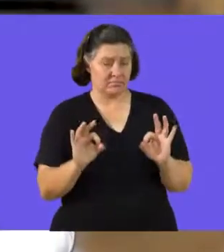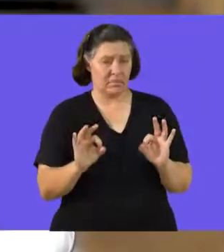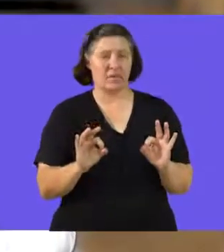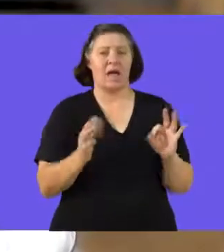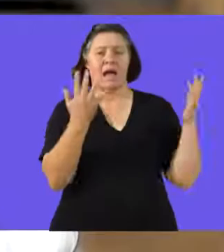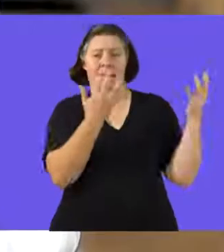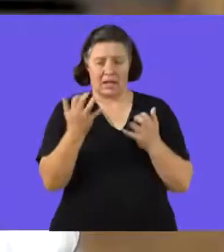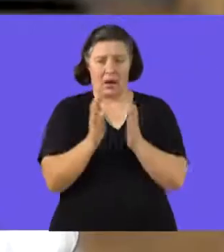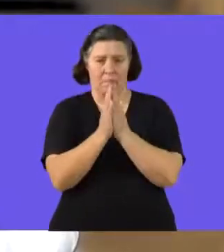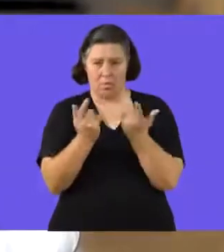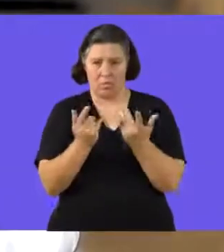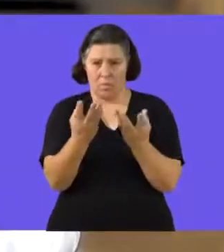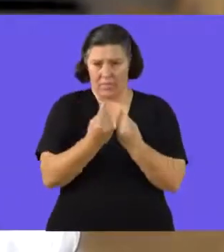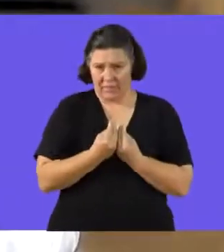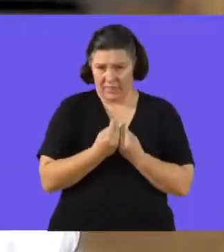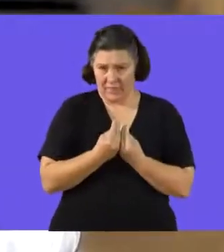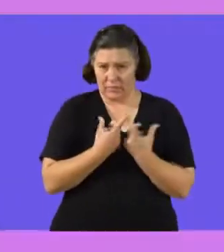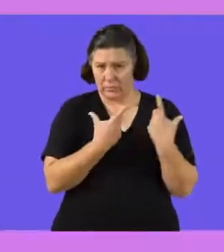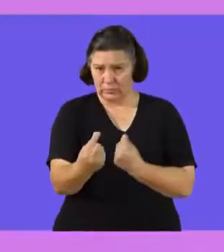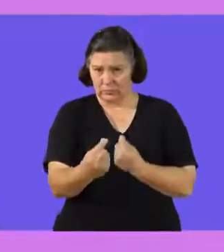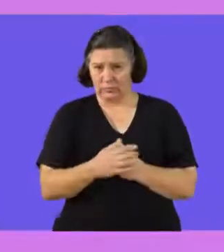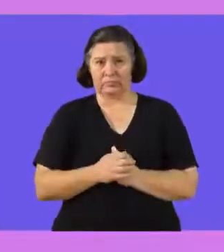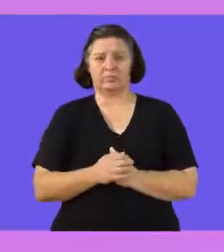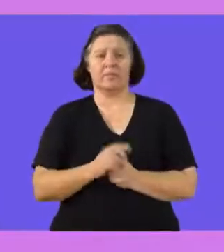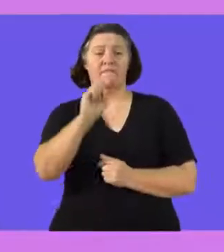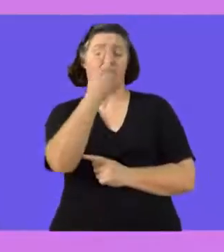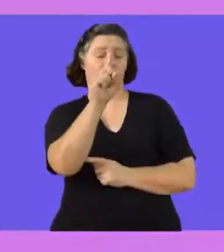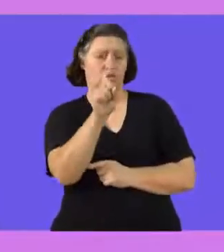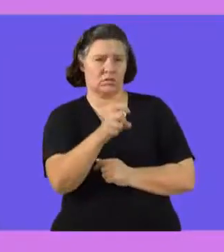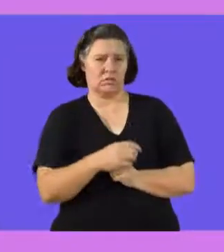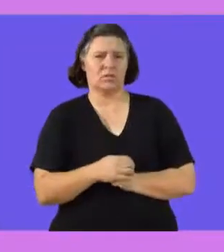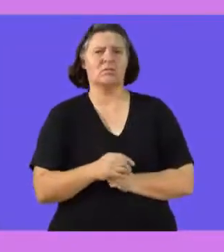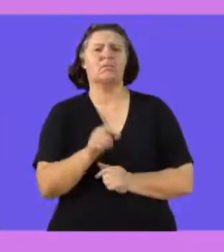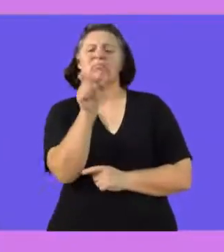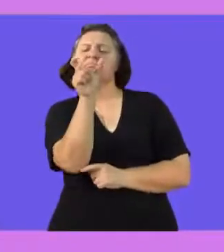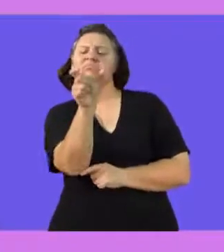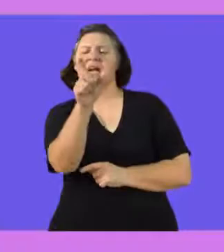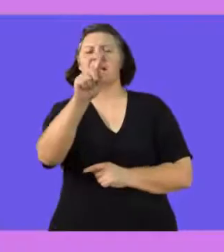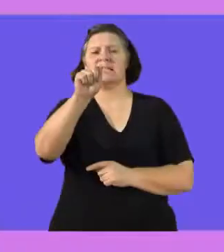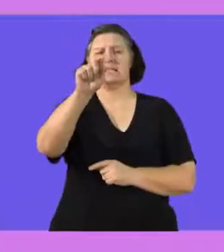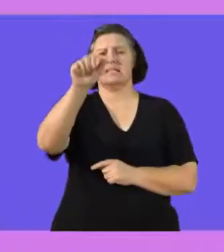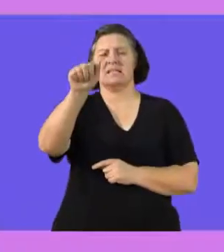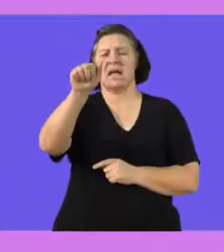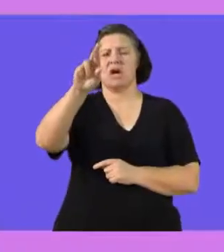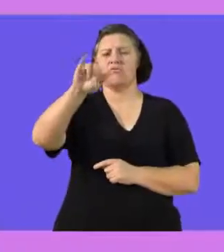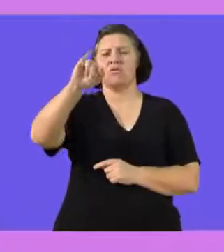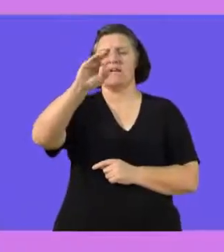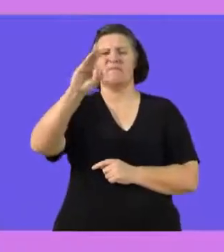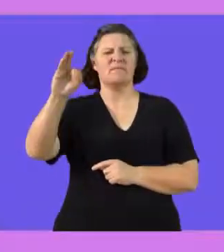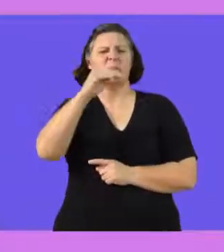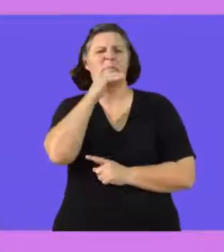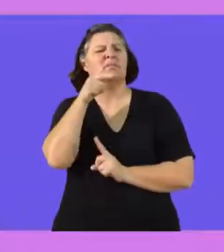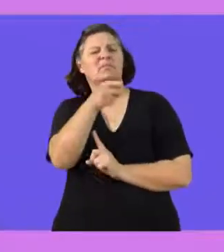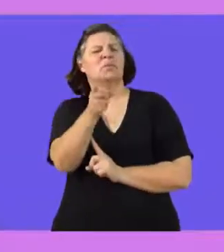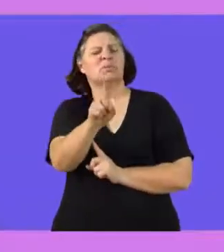ready, have your book ready, and work with me. So the first question here, it says, define the term tariff. So basically,